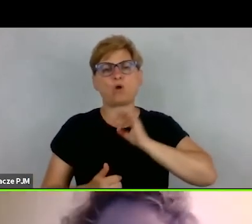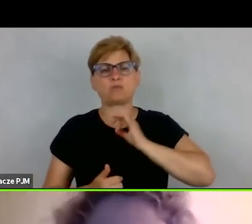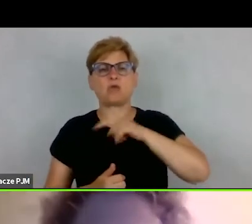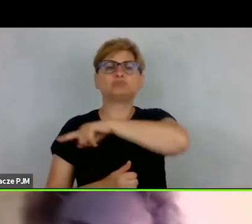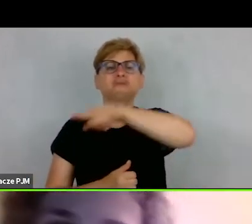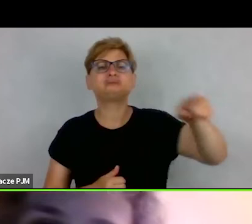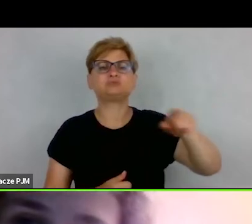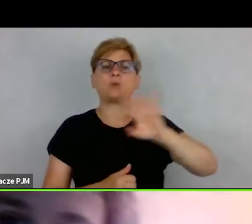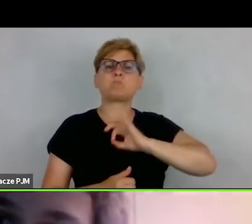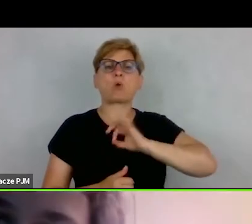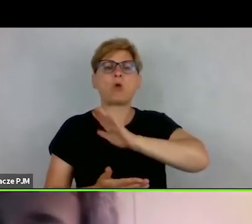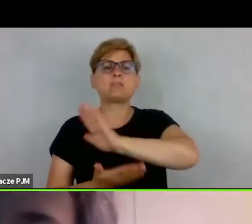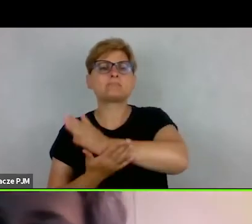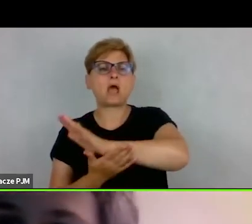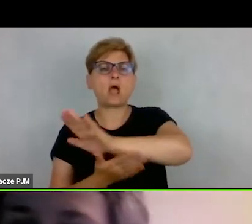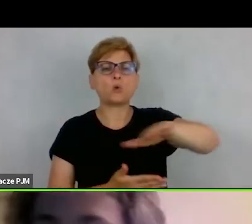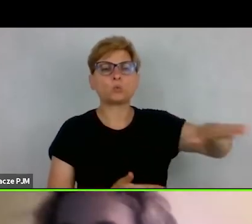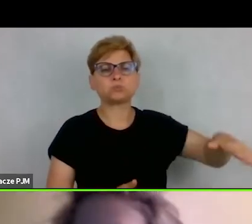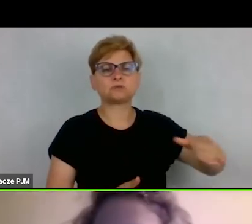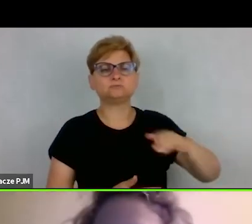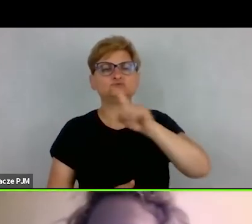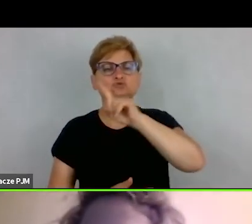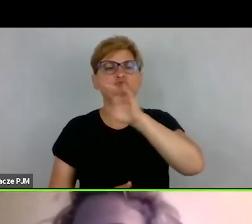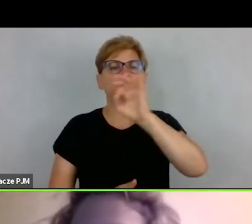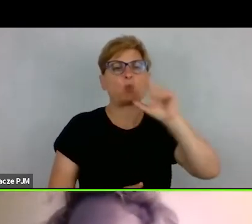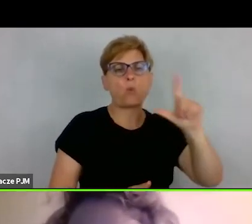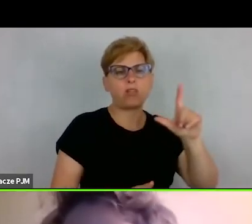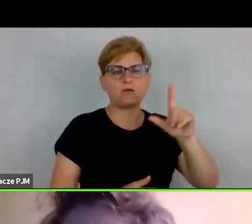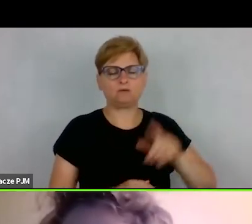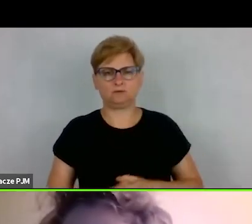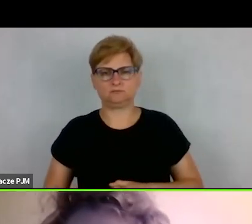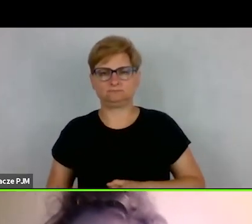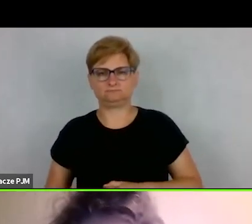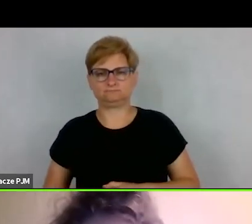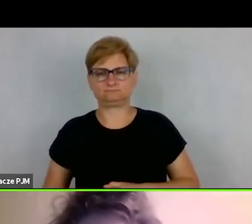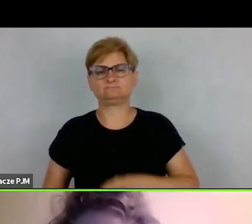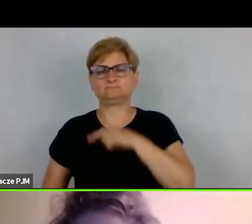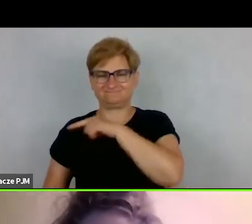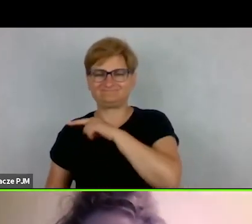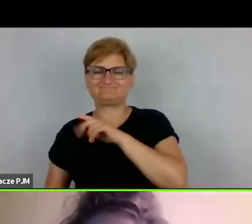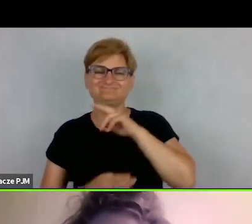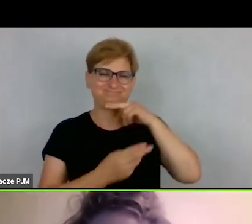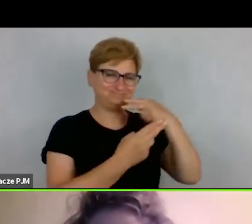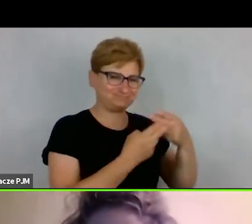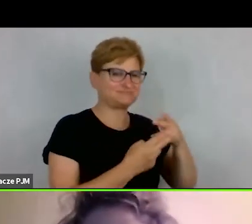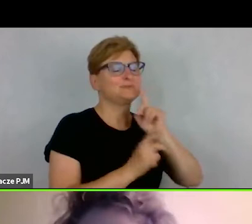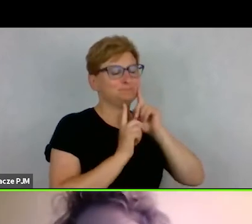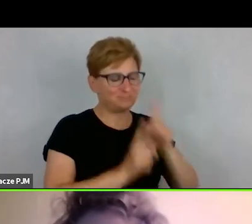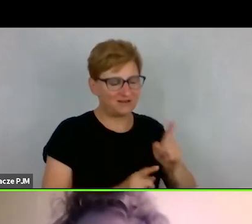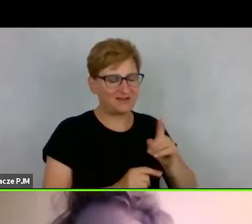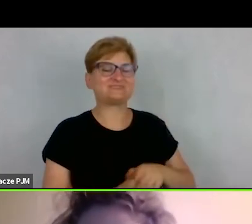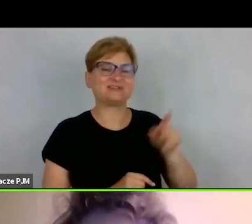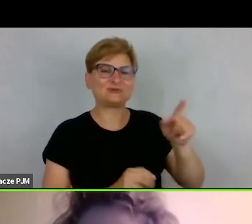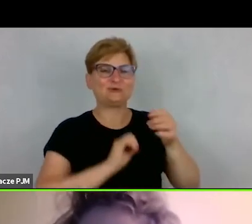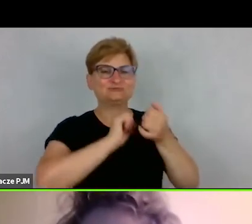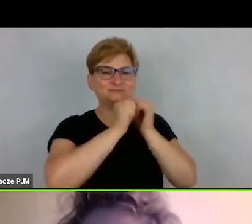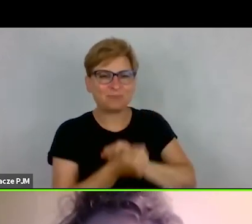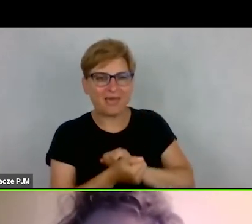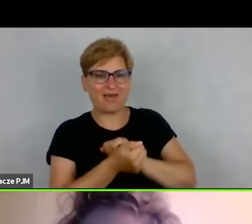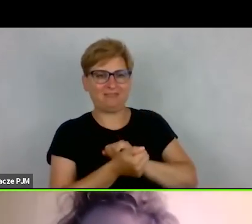It's like, it's really impressive, and I'm not sure, like, maybe you can also react in a chat, because like I'm really shocked hearing it,